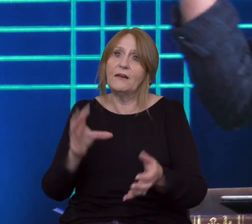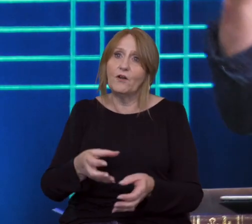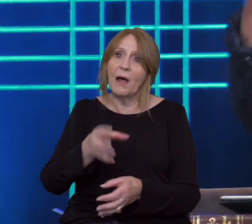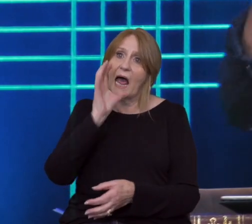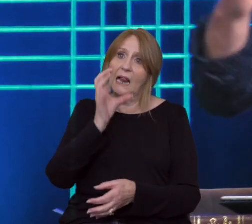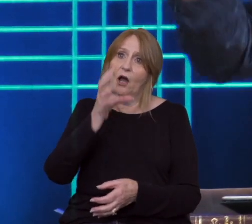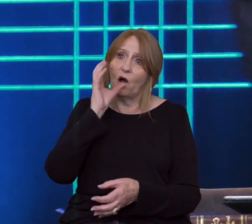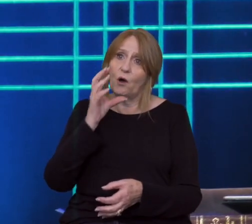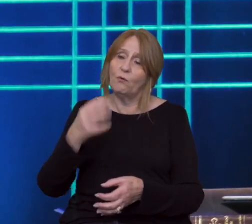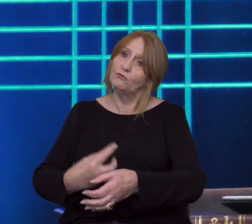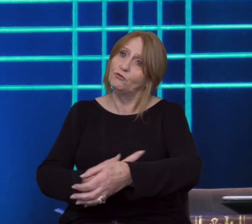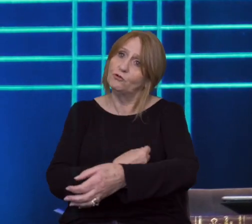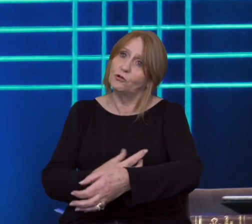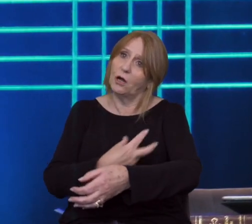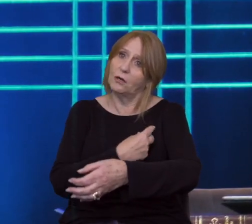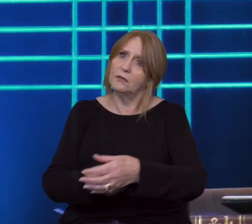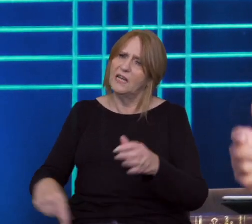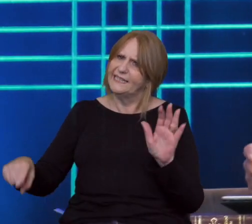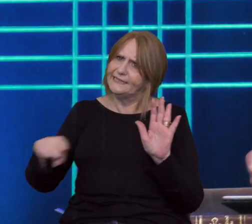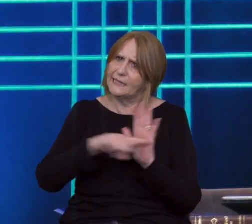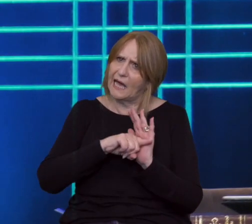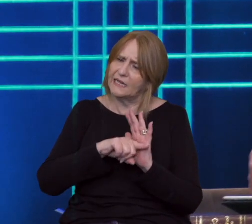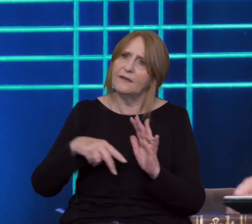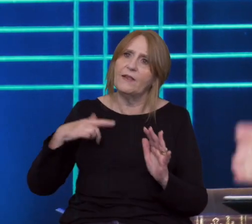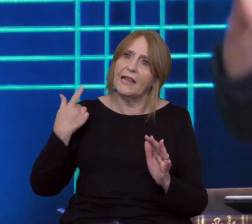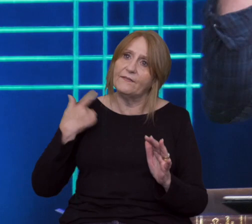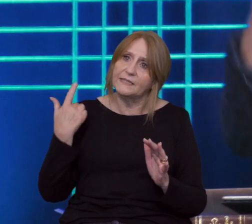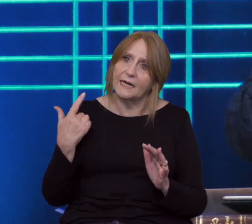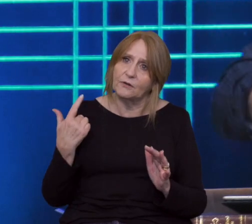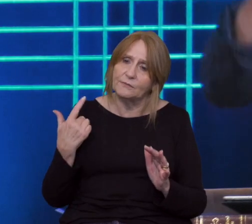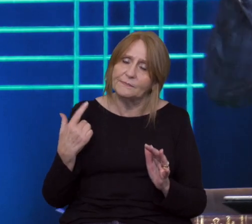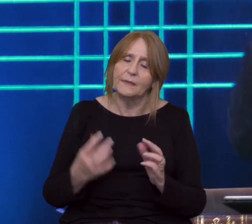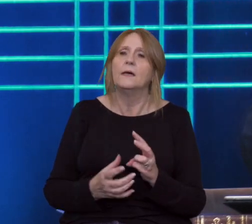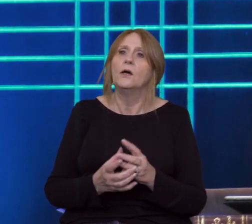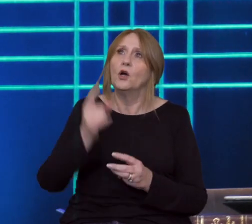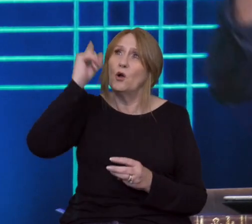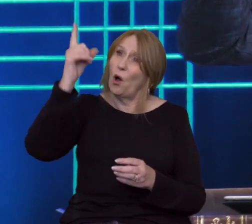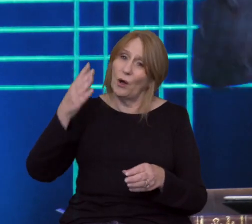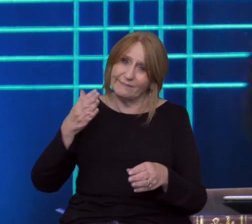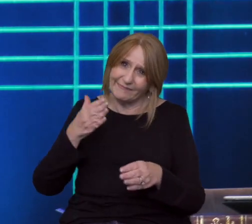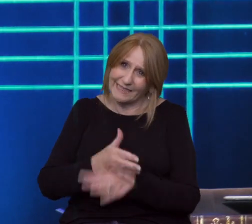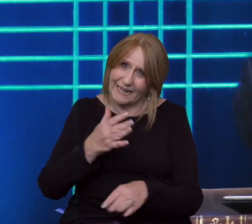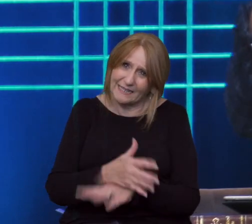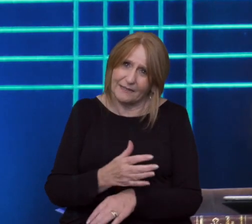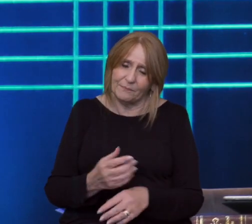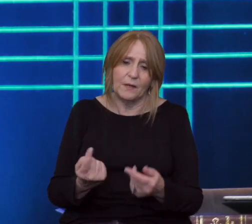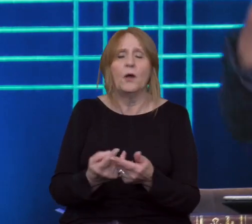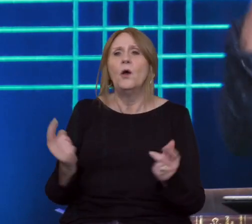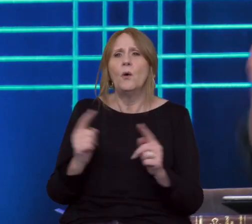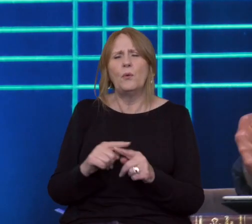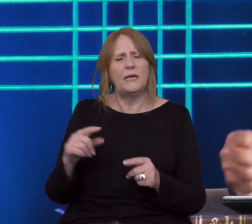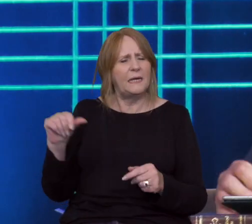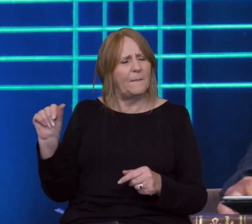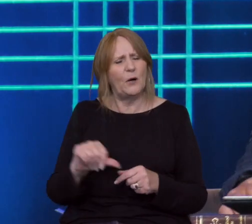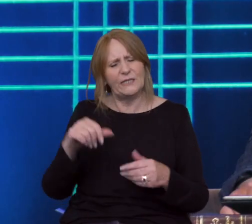God set you free from a negative lifestyle. God set you free from it. God did it. We must never forget